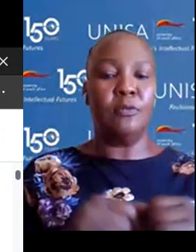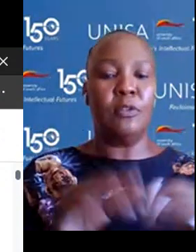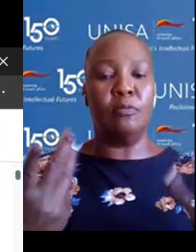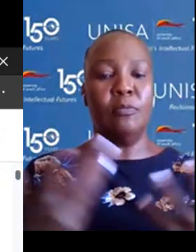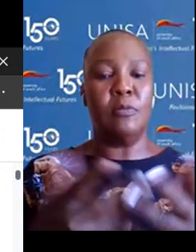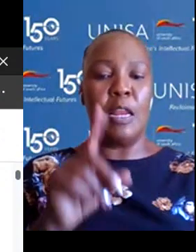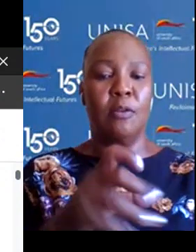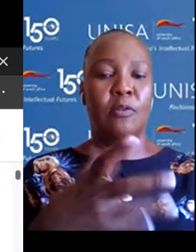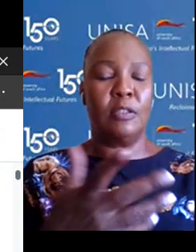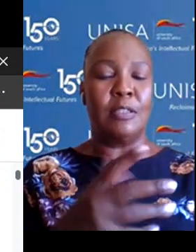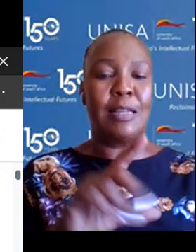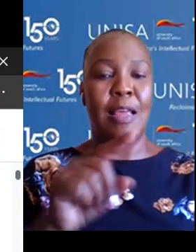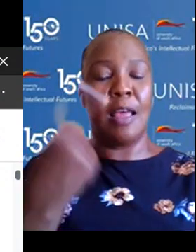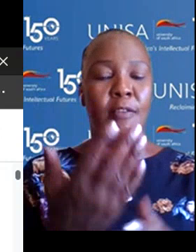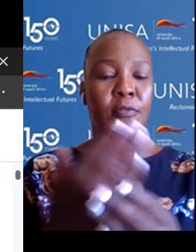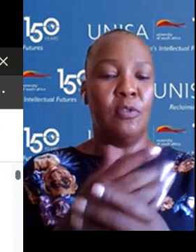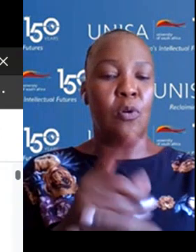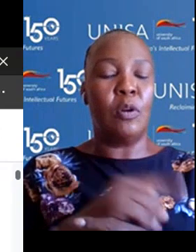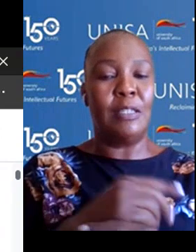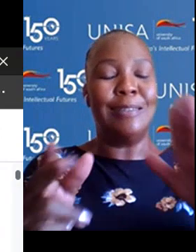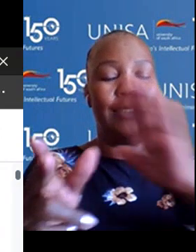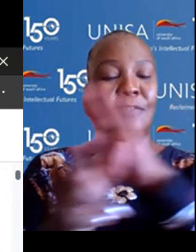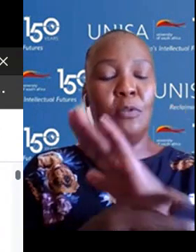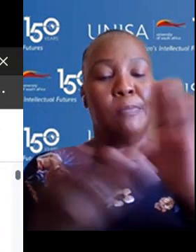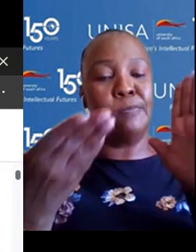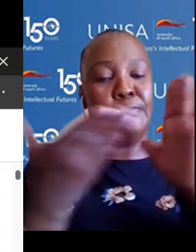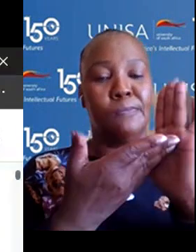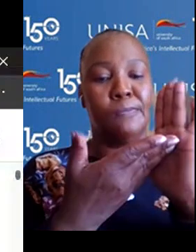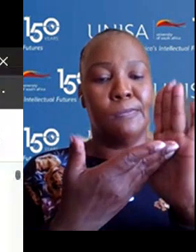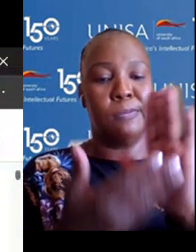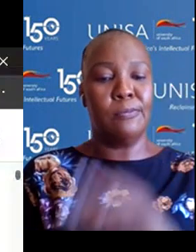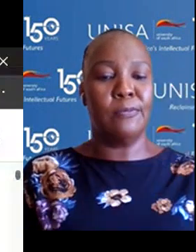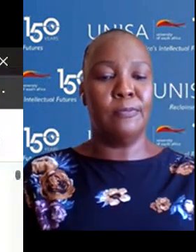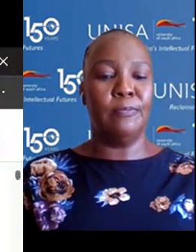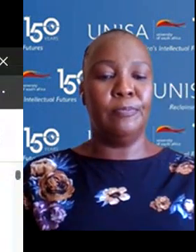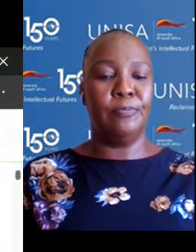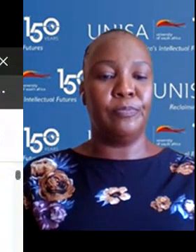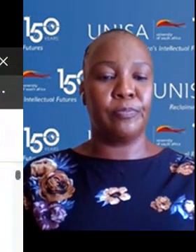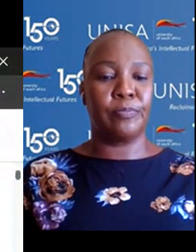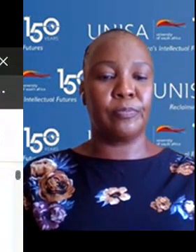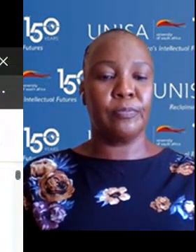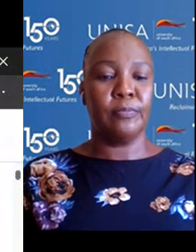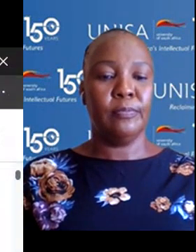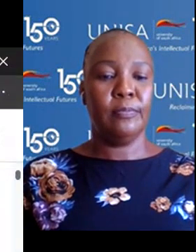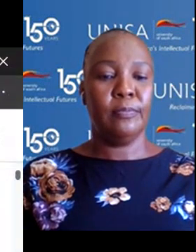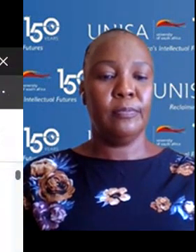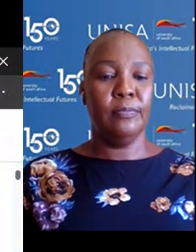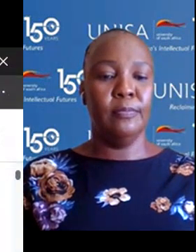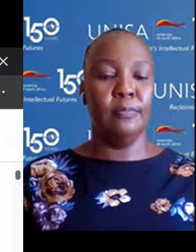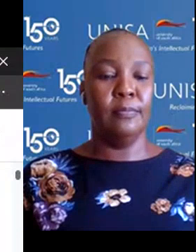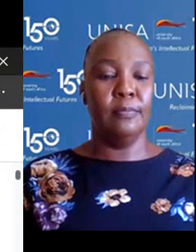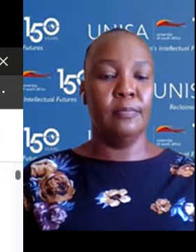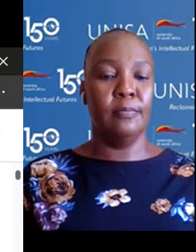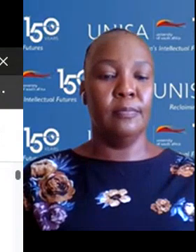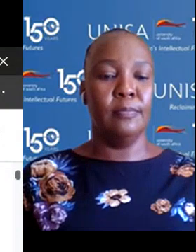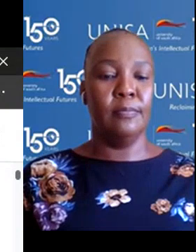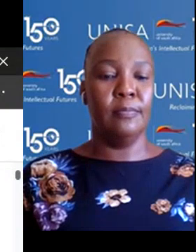probably download them all. So hence, I only avoided the cloud for this minute. But it's important to know these little icons as